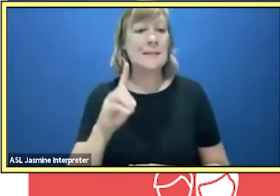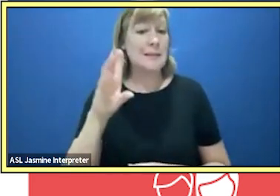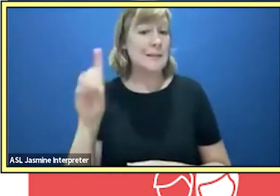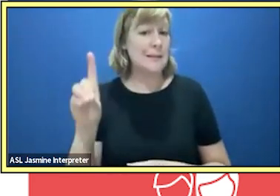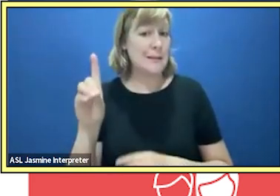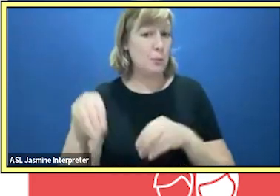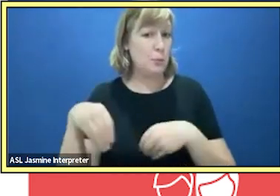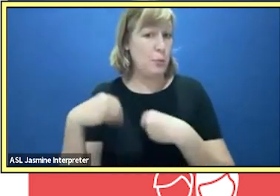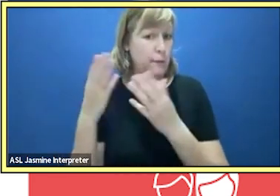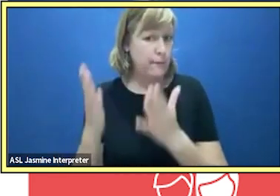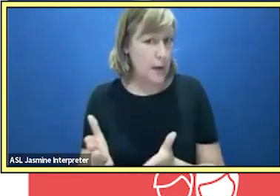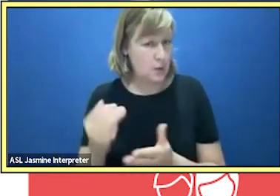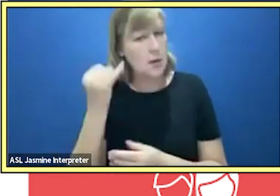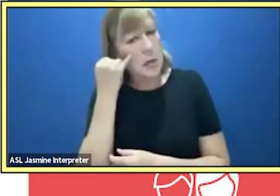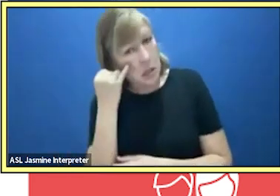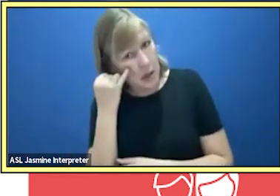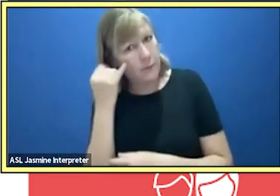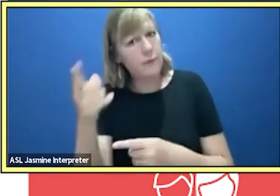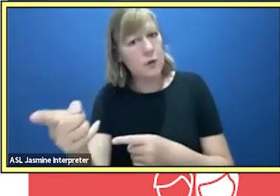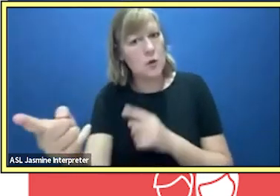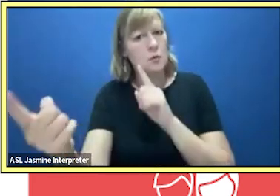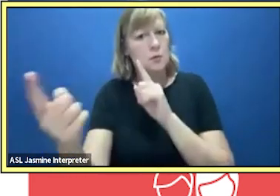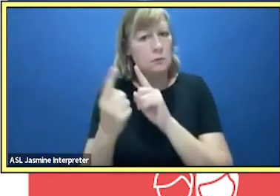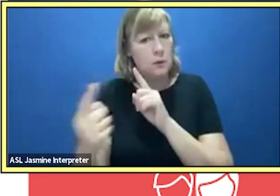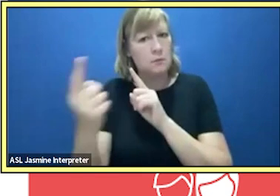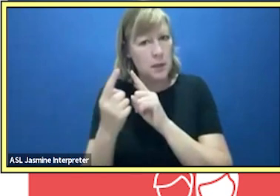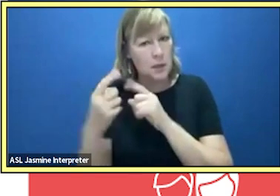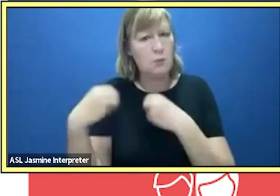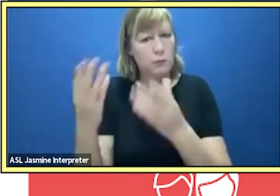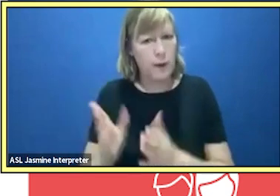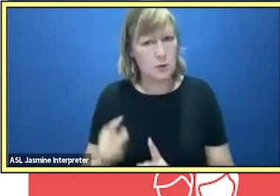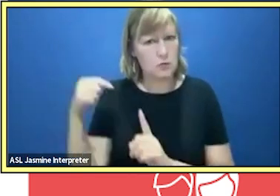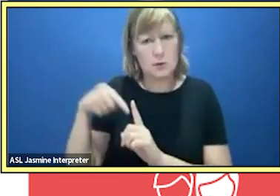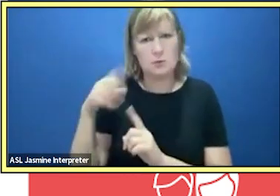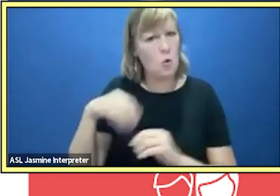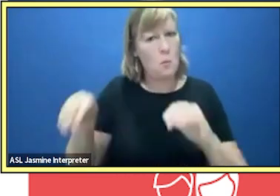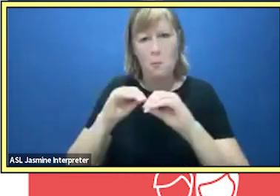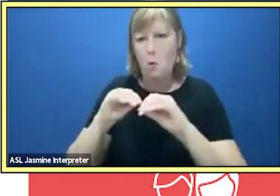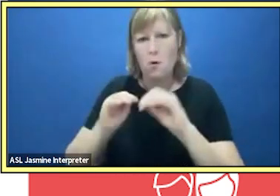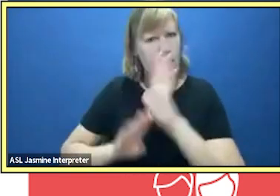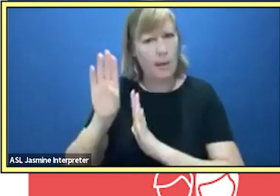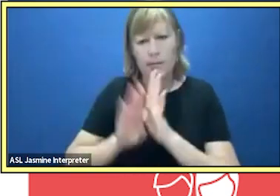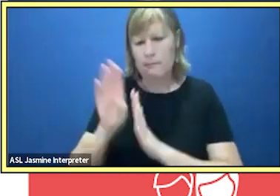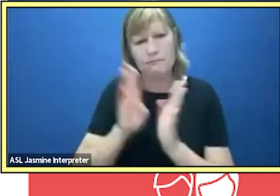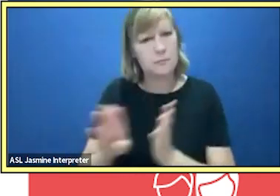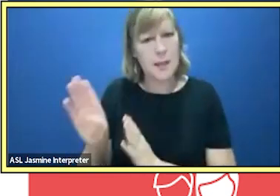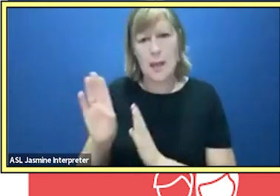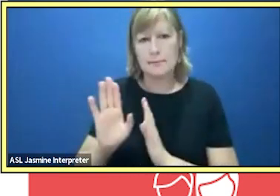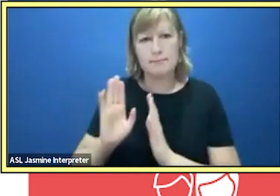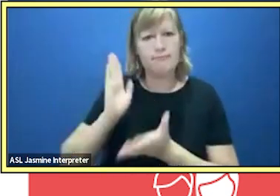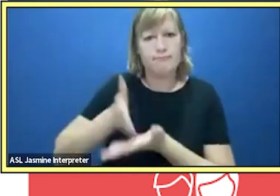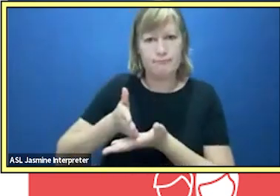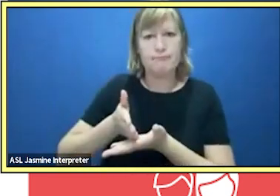So the DD provider, if you've been working with a provider, they will no longer be developing those plans, but